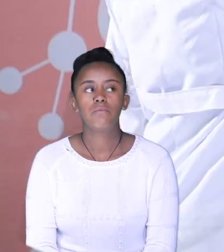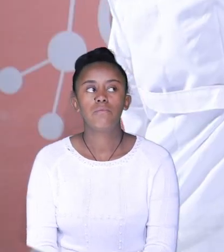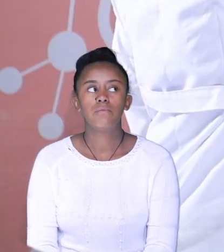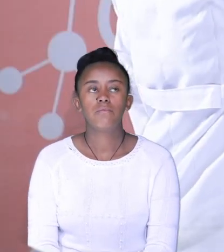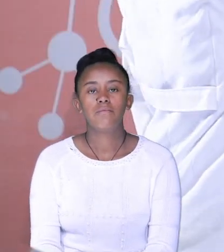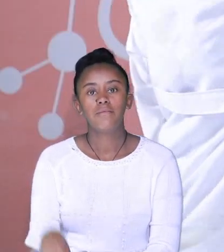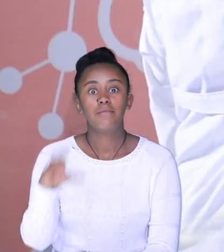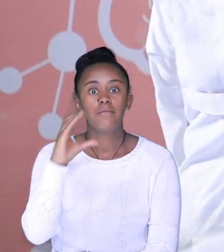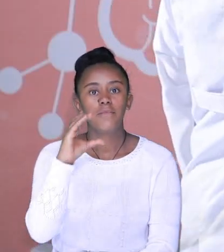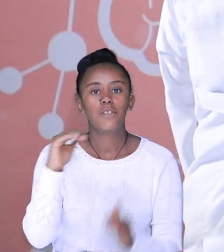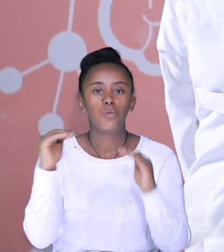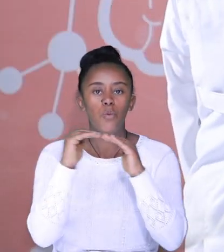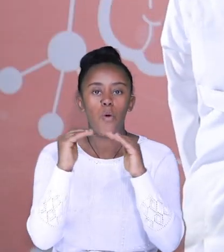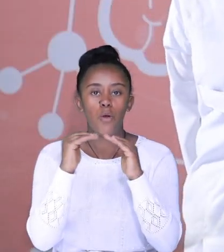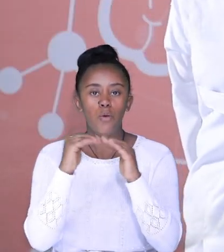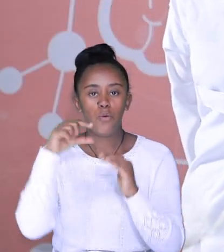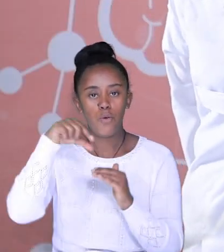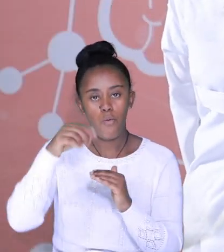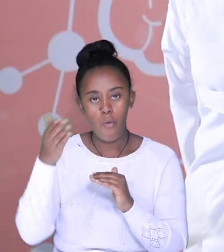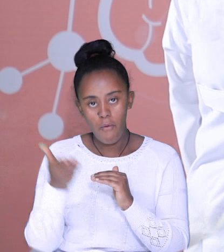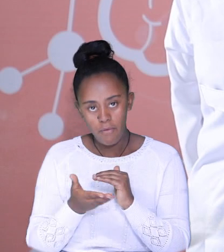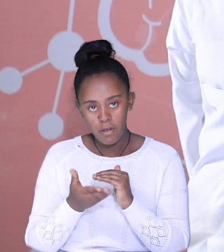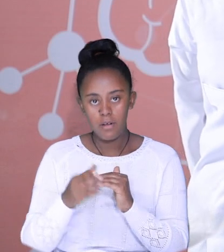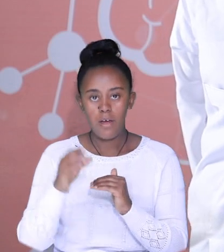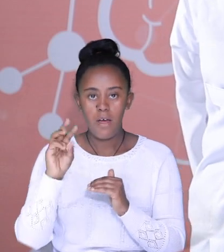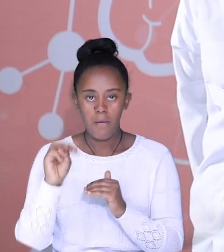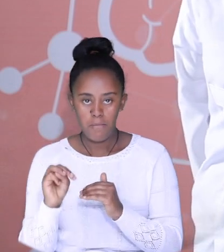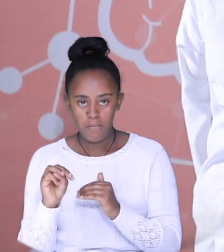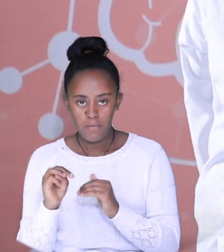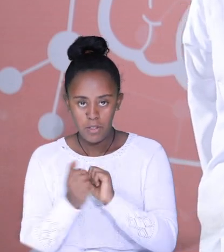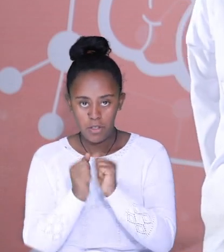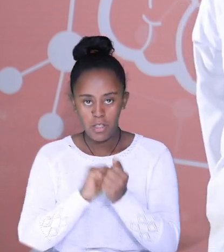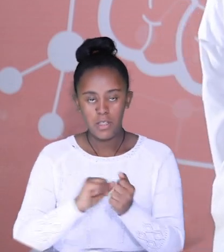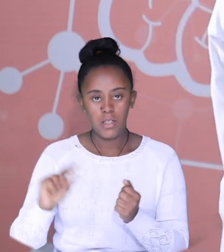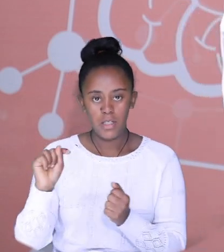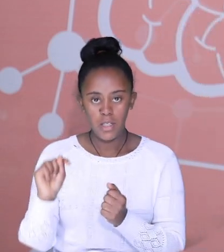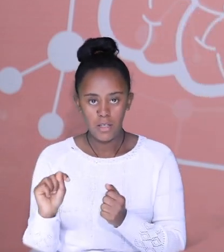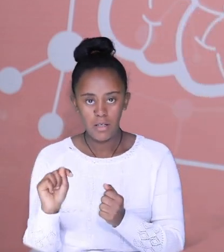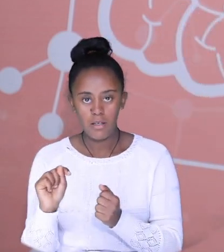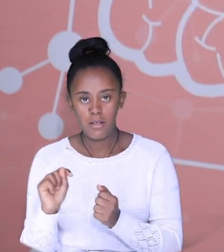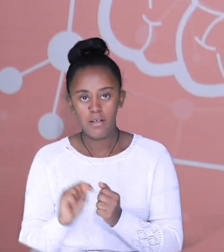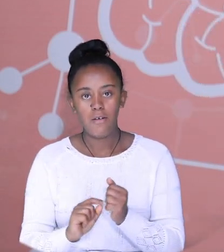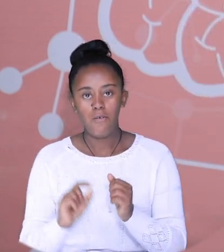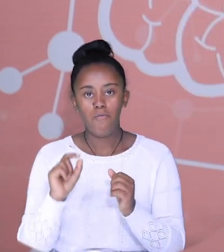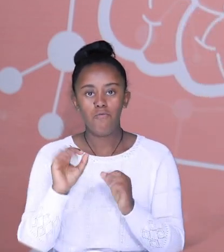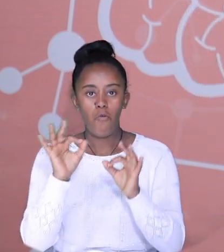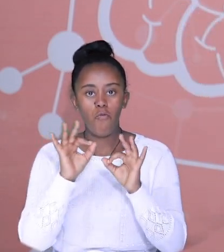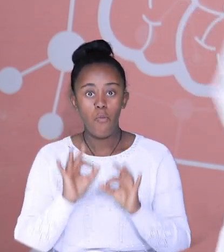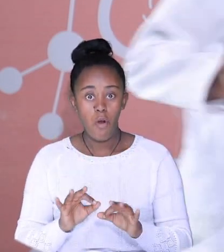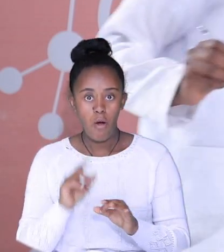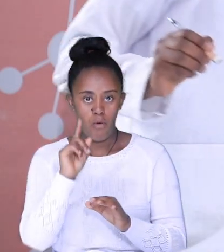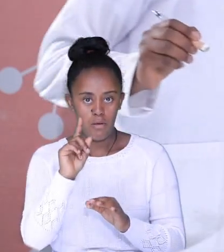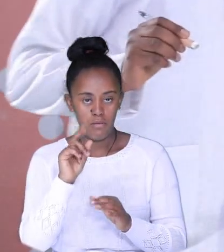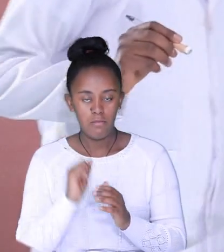C is equal to Q over M change in T, formula